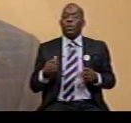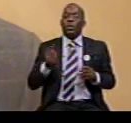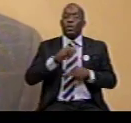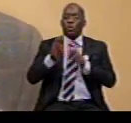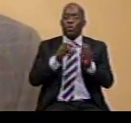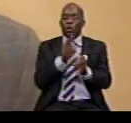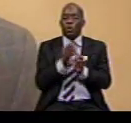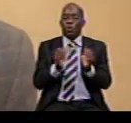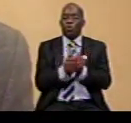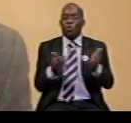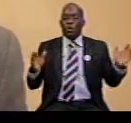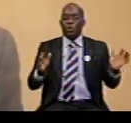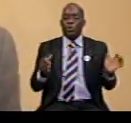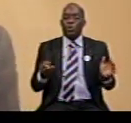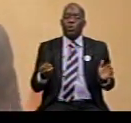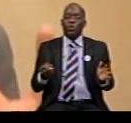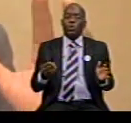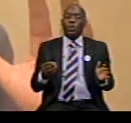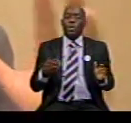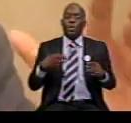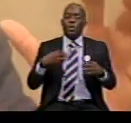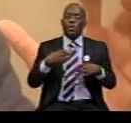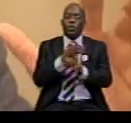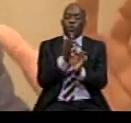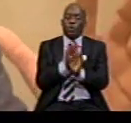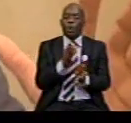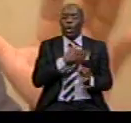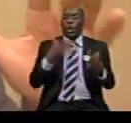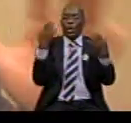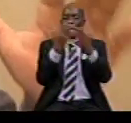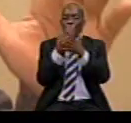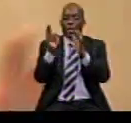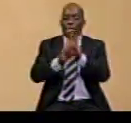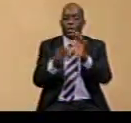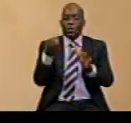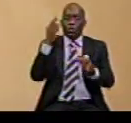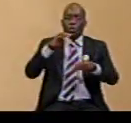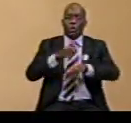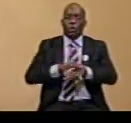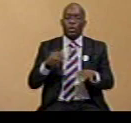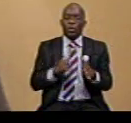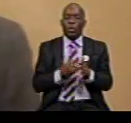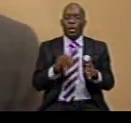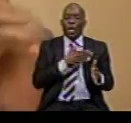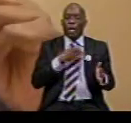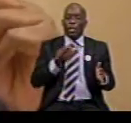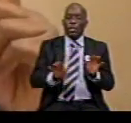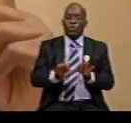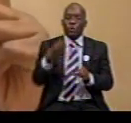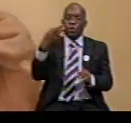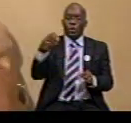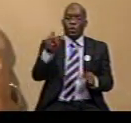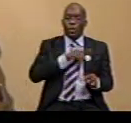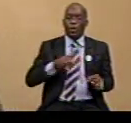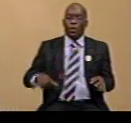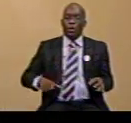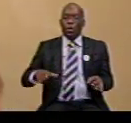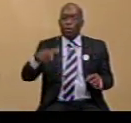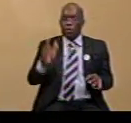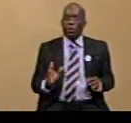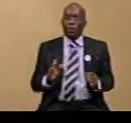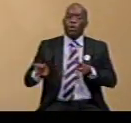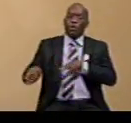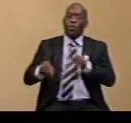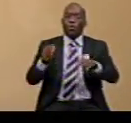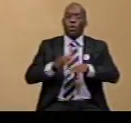the face of the deep. And the Spirit of God moved upon the face of the water. That is miracle. The